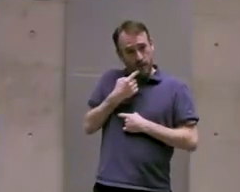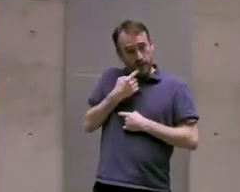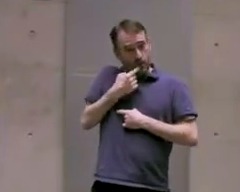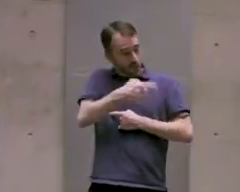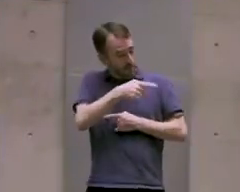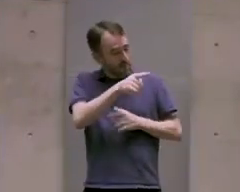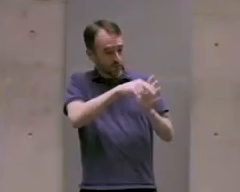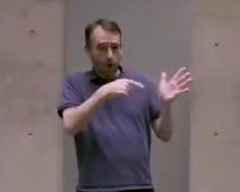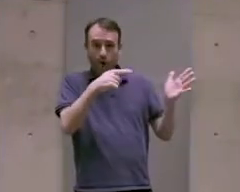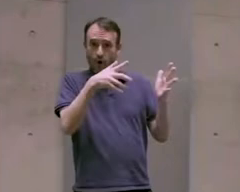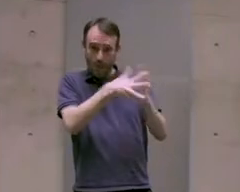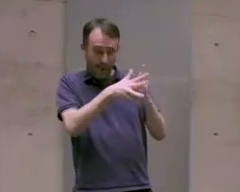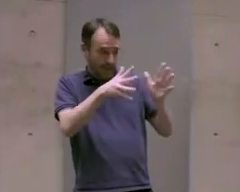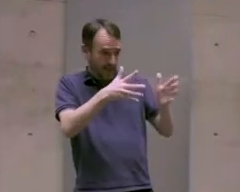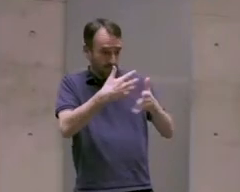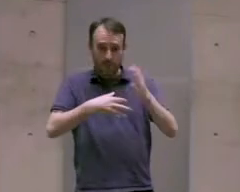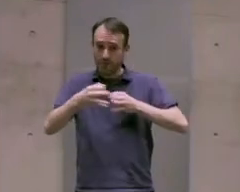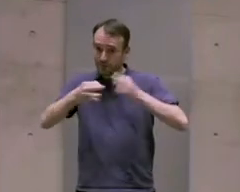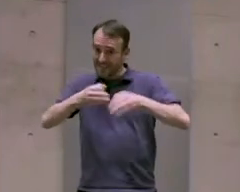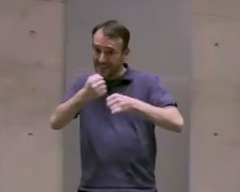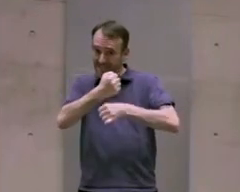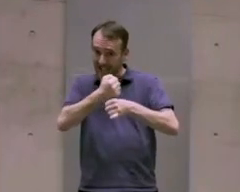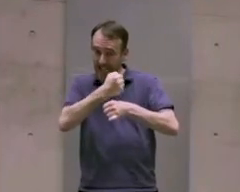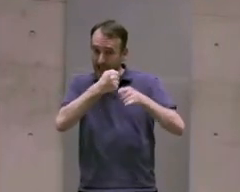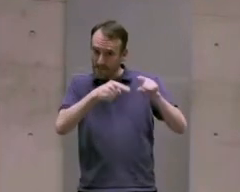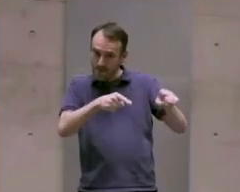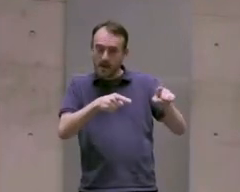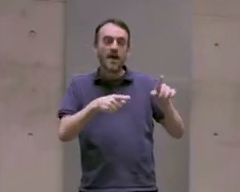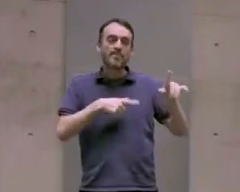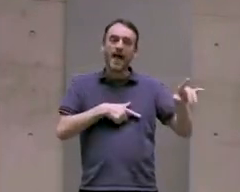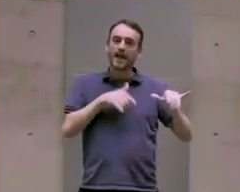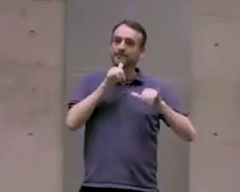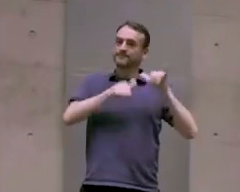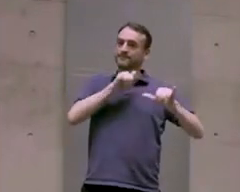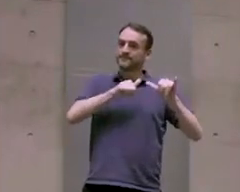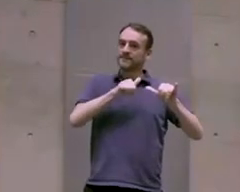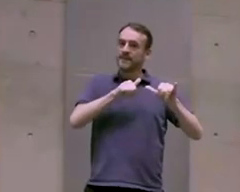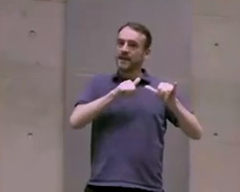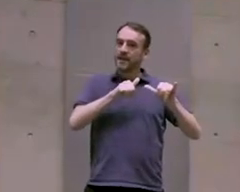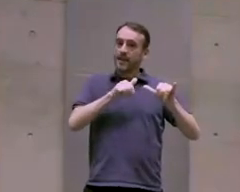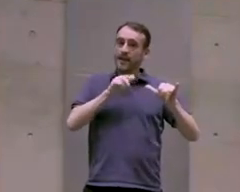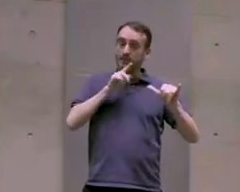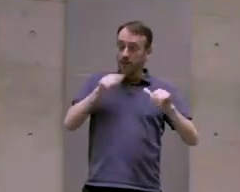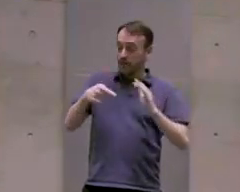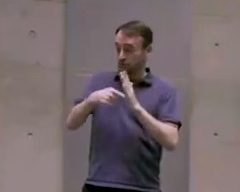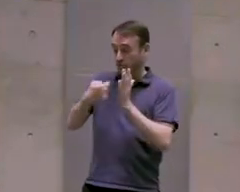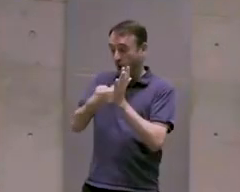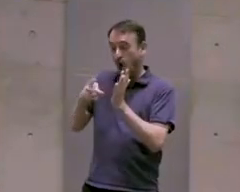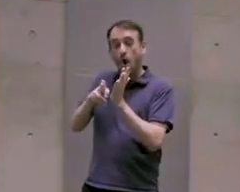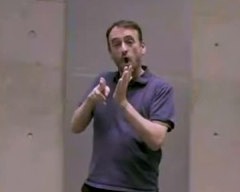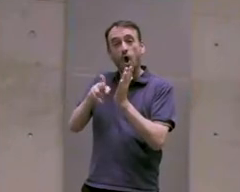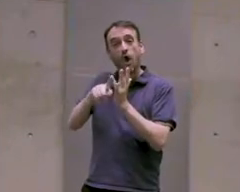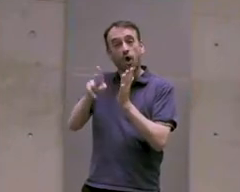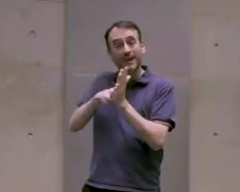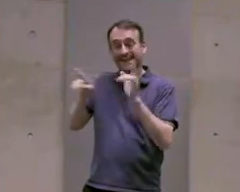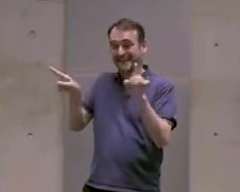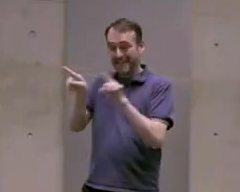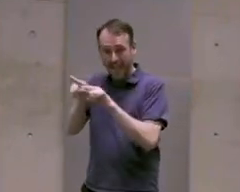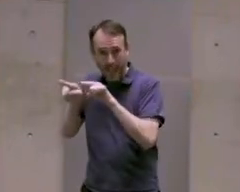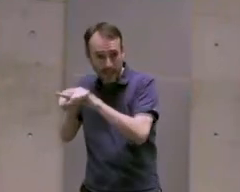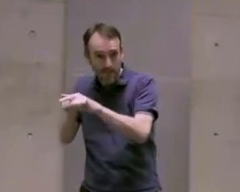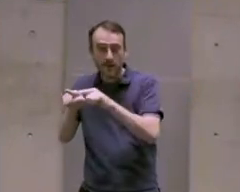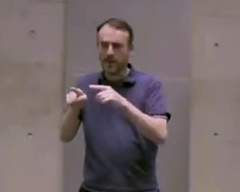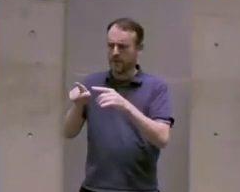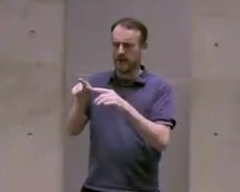game. And I think there's definitely an audience who look at John Wick and go, well, that's obviously you do Max Payne or you do like